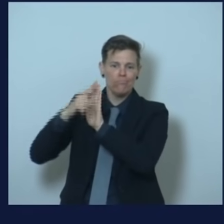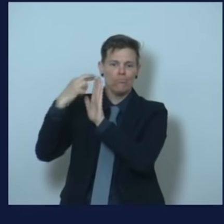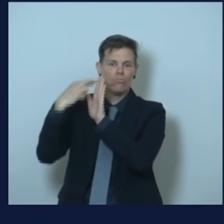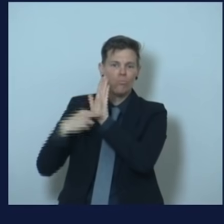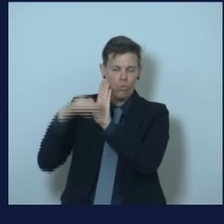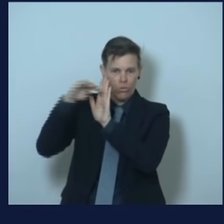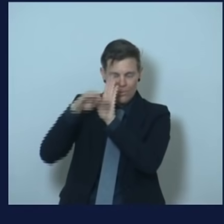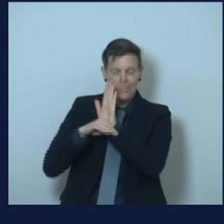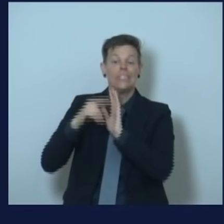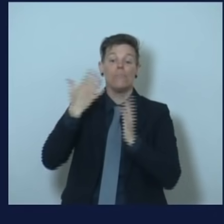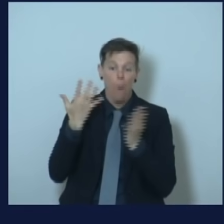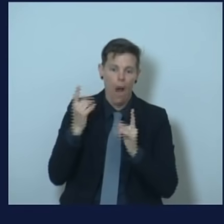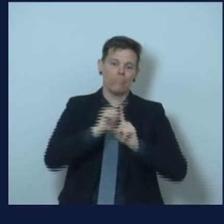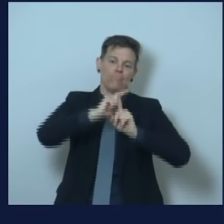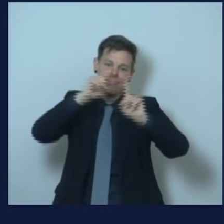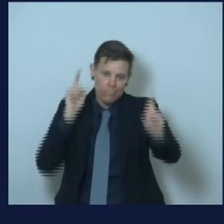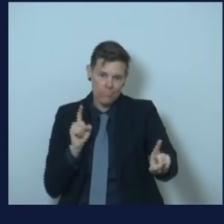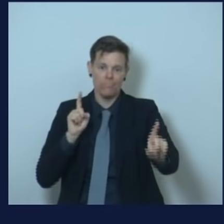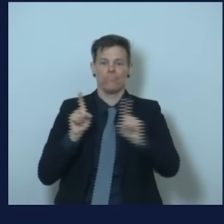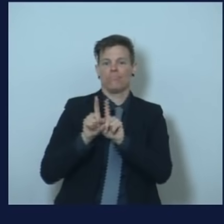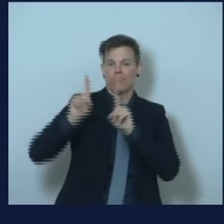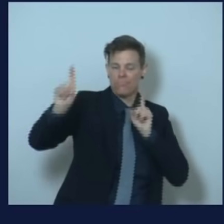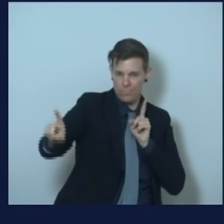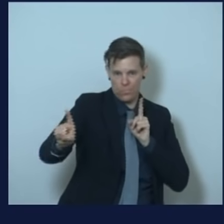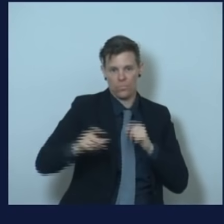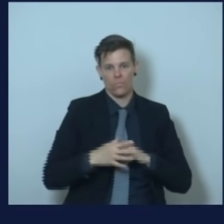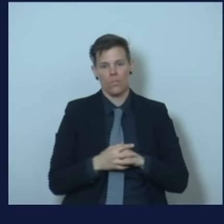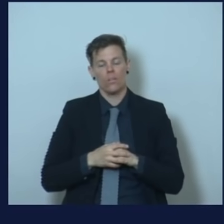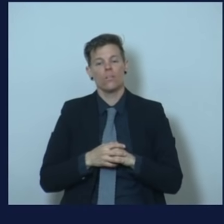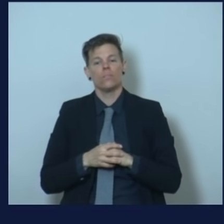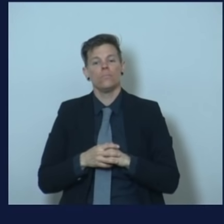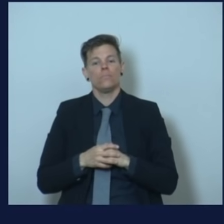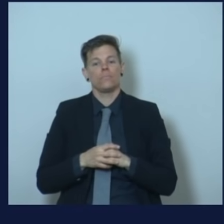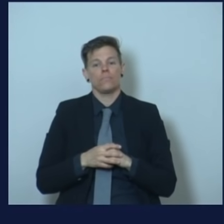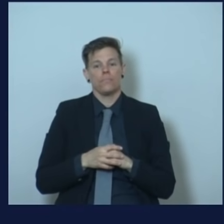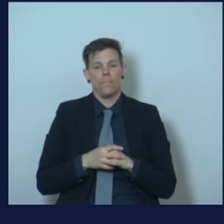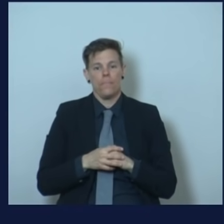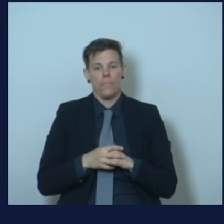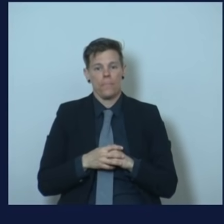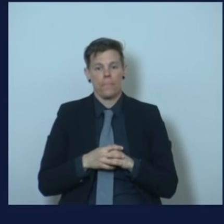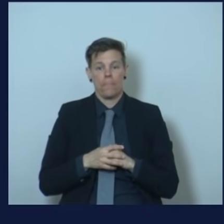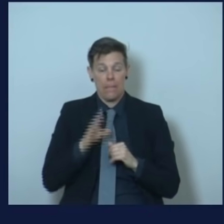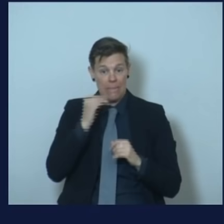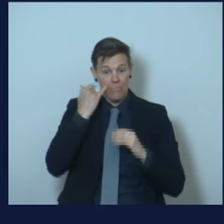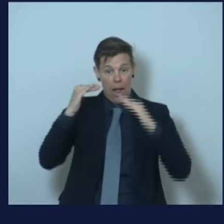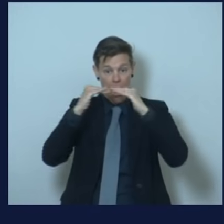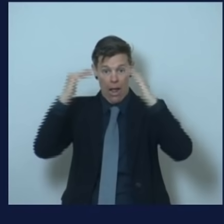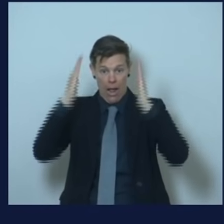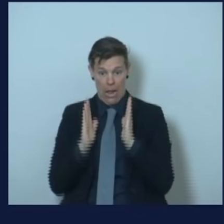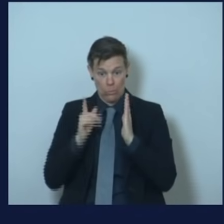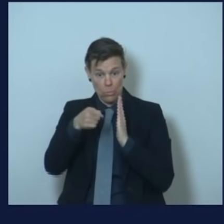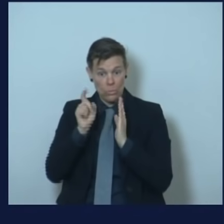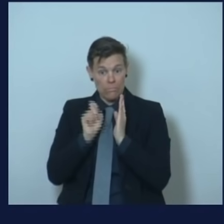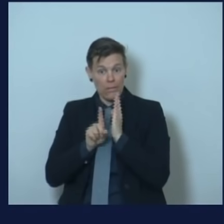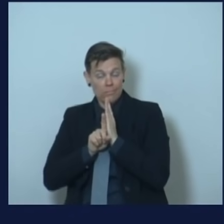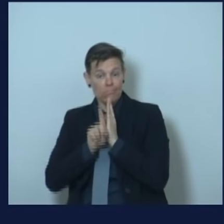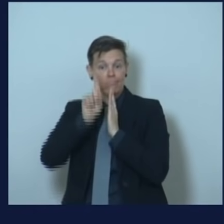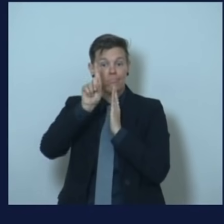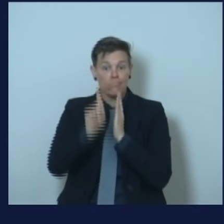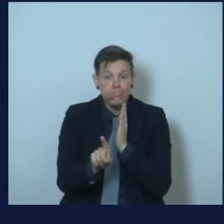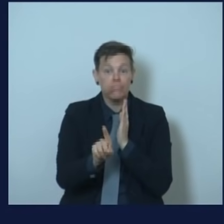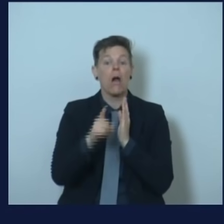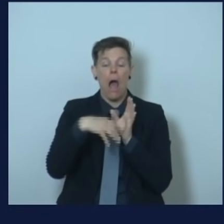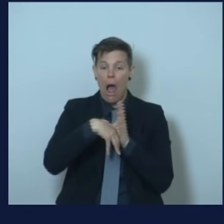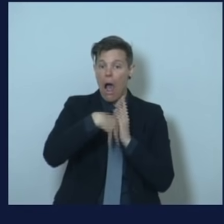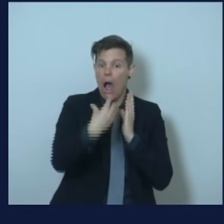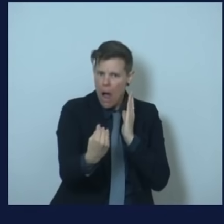Social distancing does mean that if you're going to go out at all, if you absolutely have to, right? We